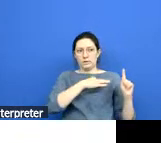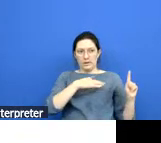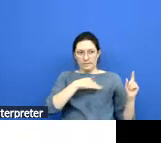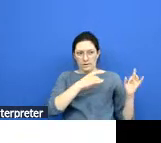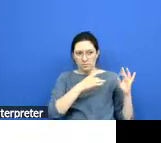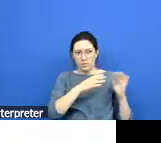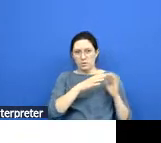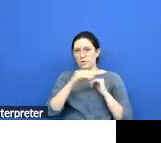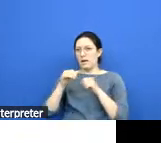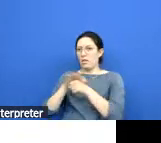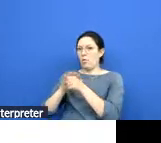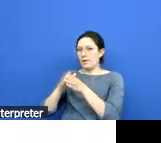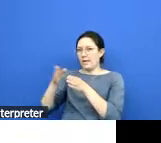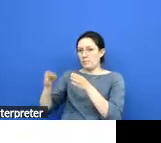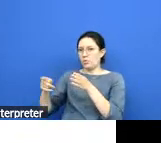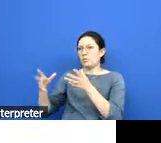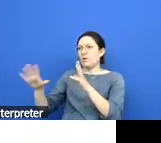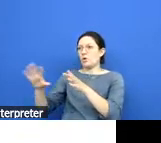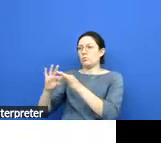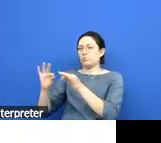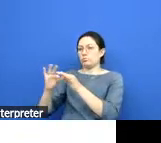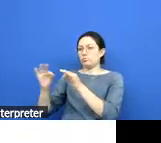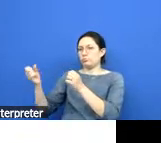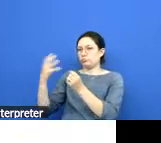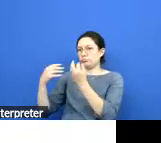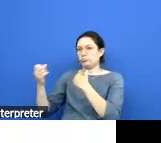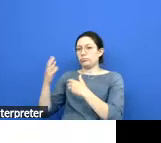local neighbors. Our first neighborhood meeting was